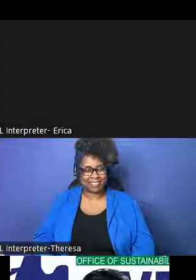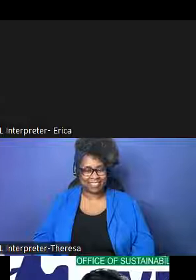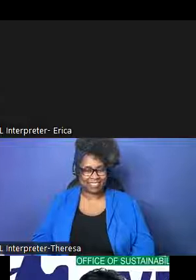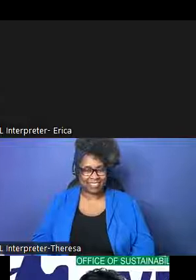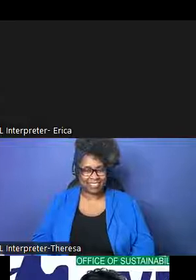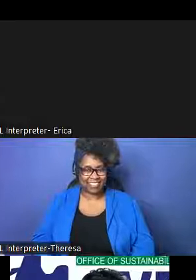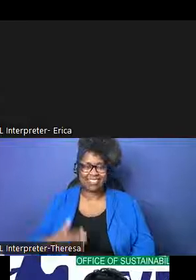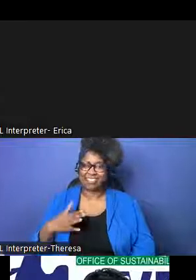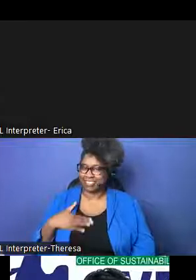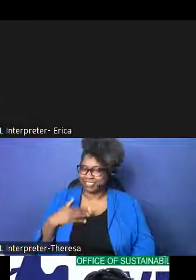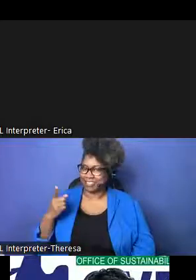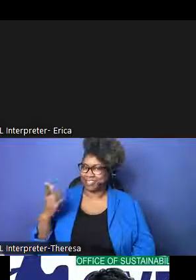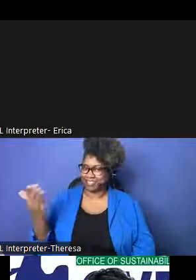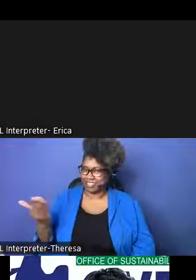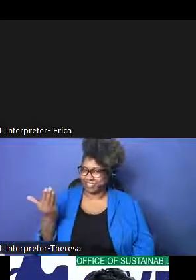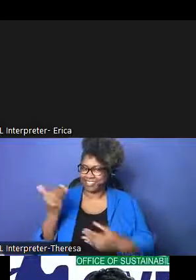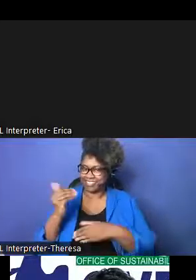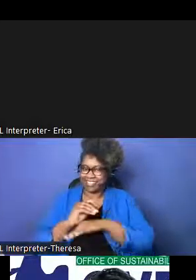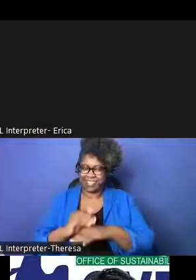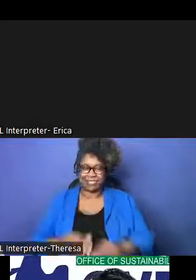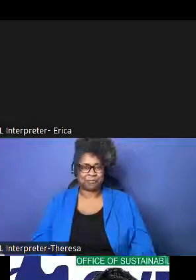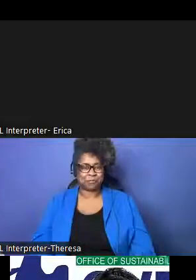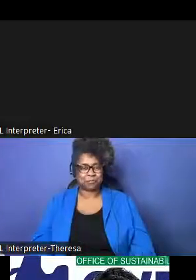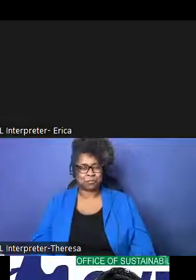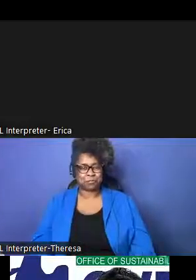Very glad to have you tonight.